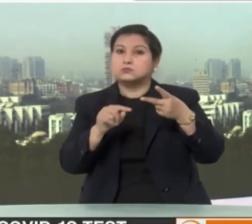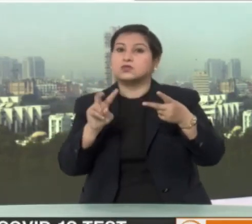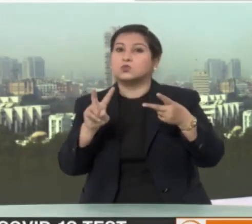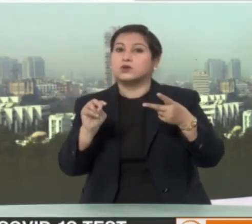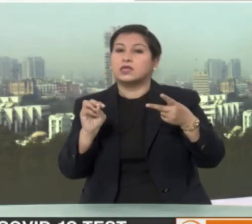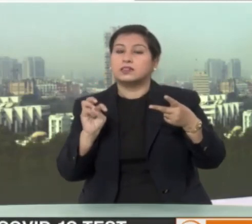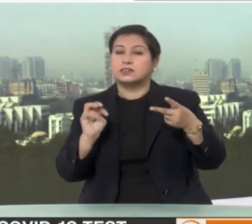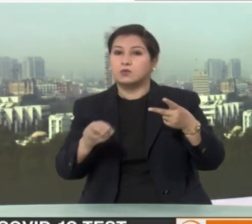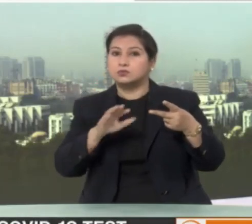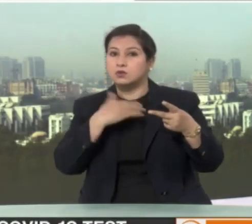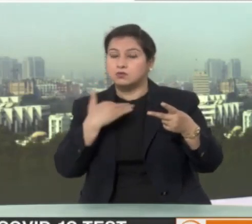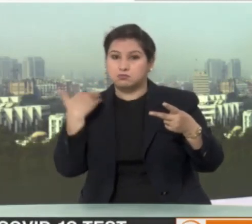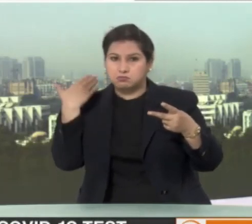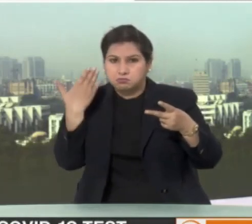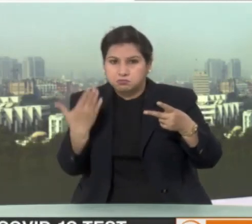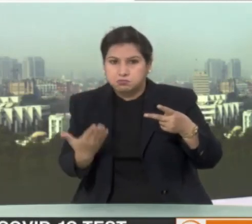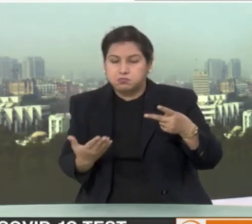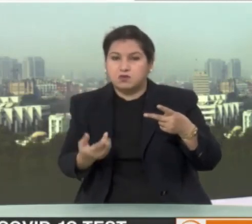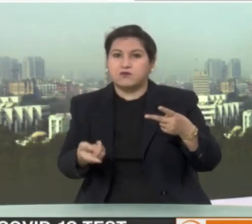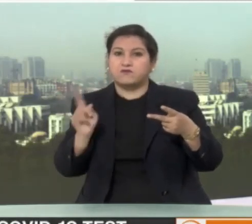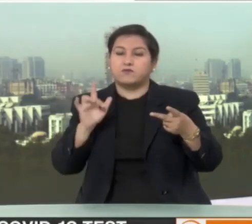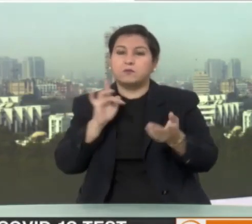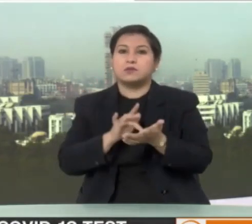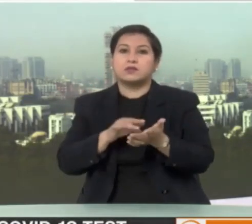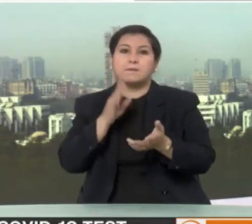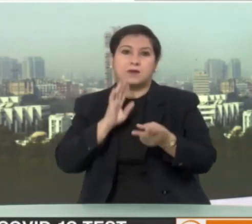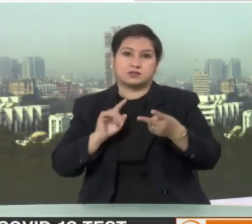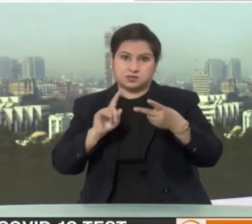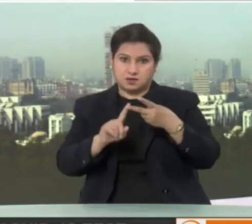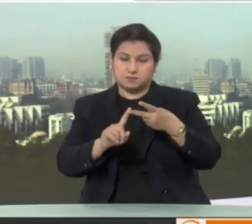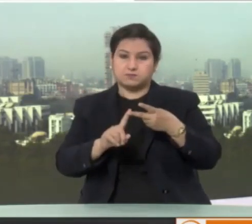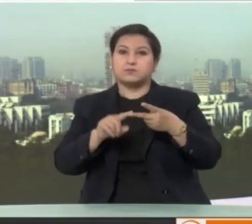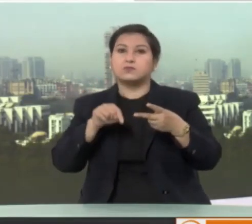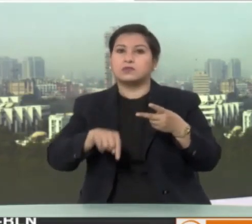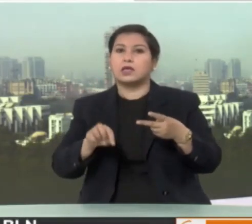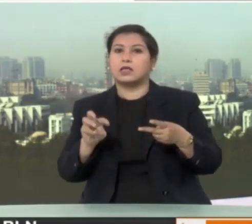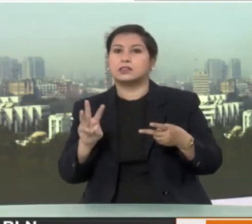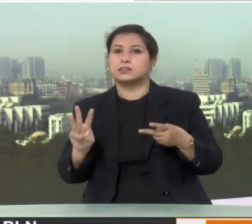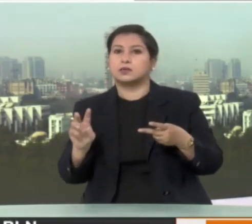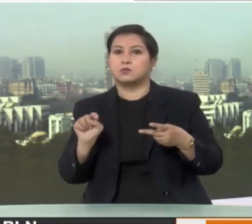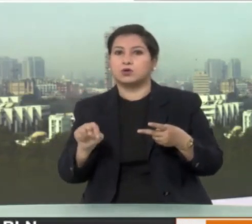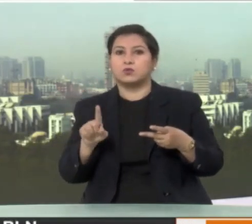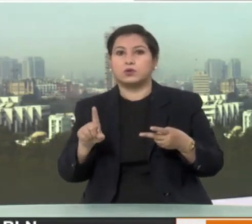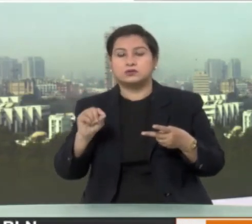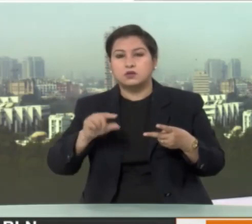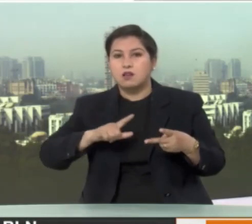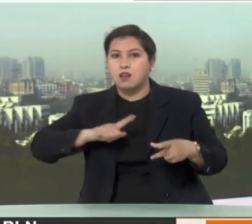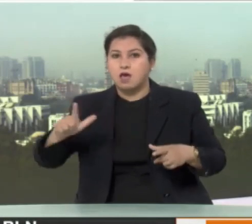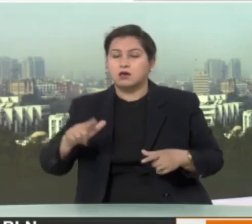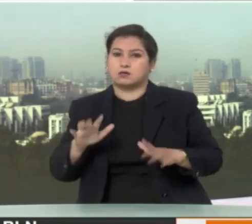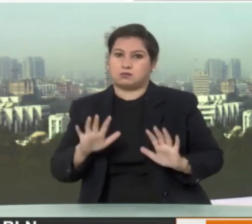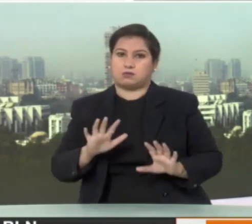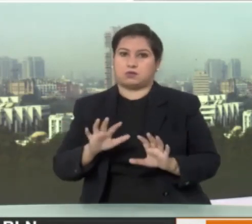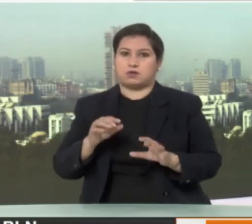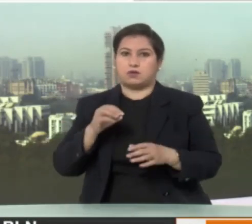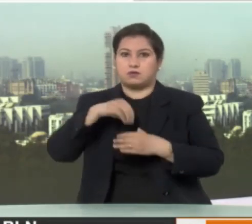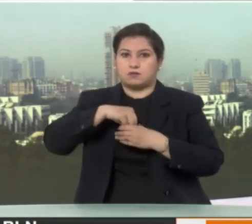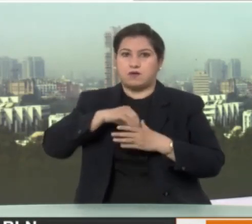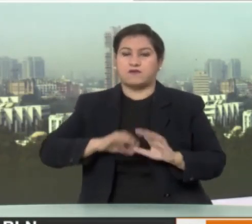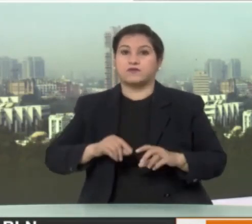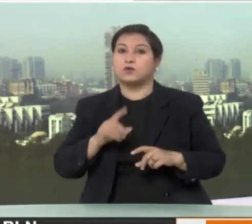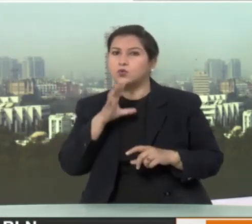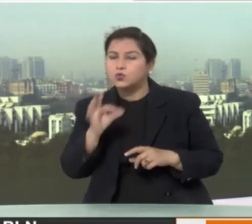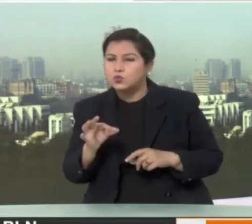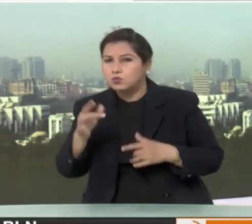20,000 people have died so far from the virus in Brazil, with over 3.1 lakh confirmed cases. The true number